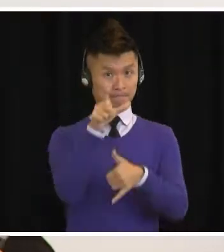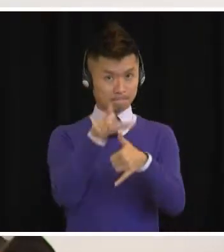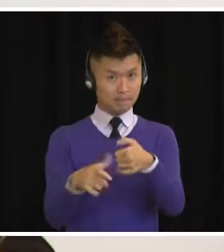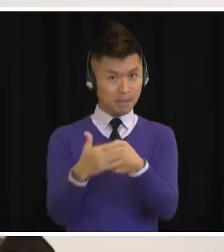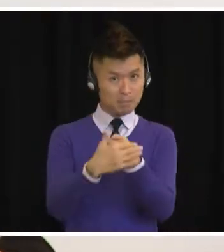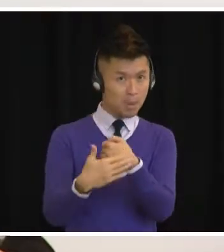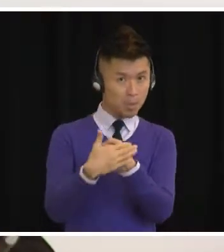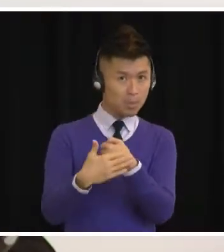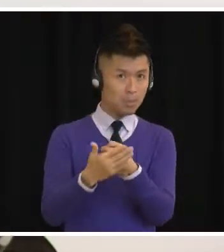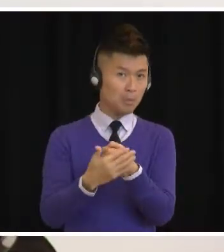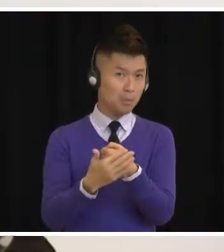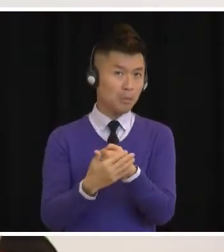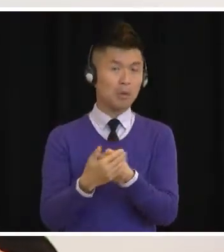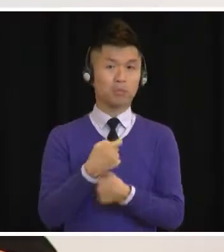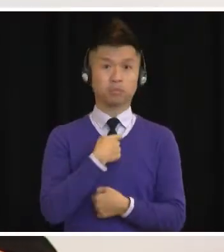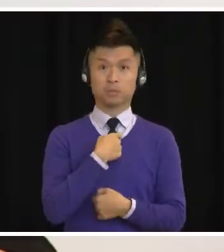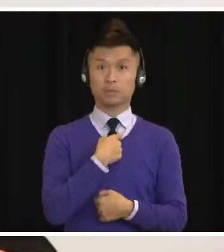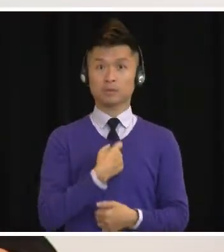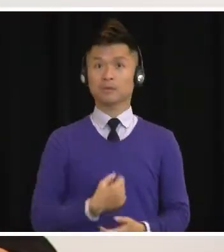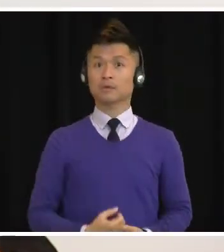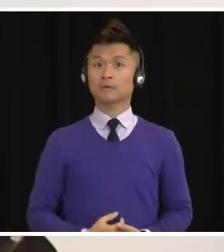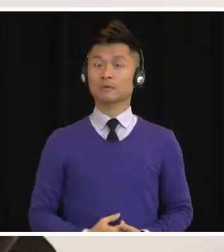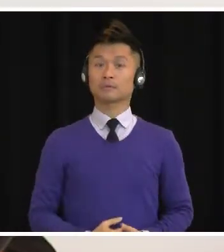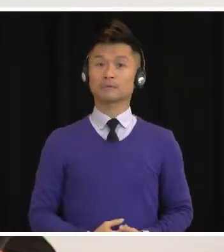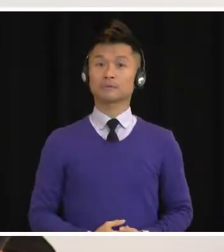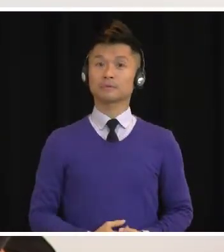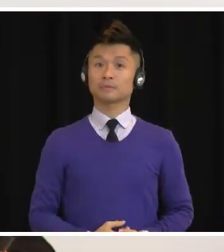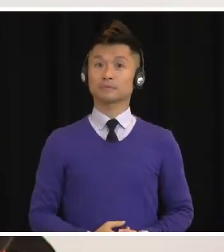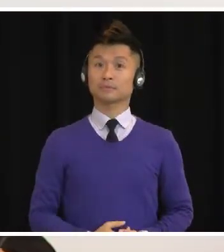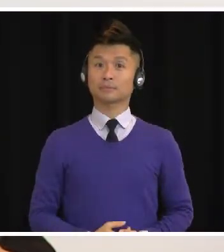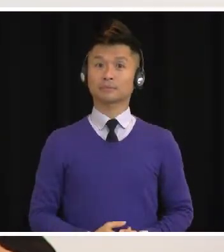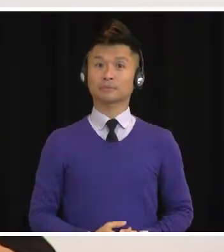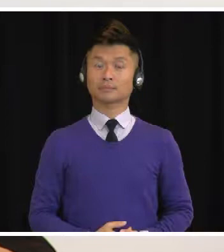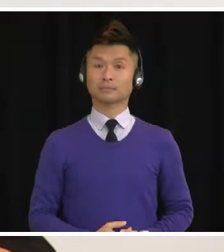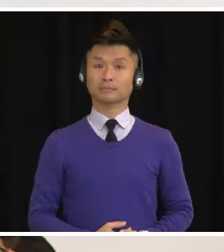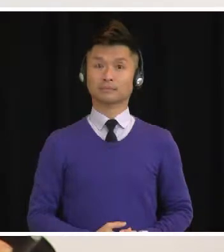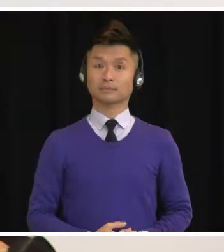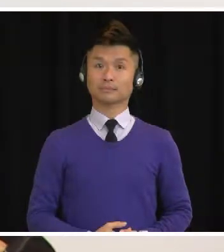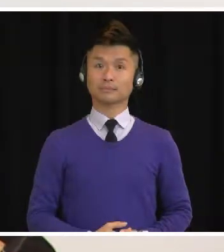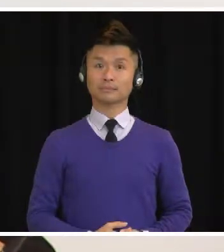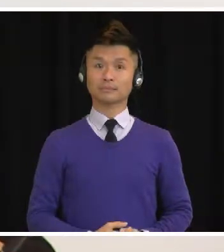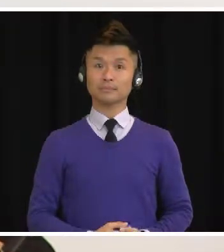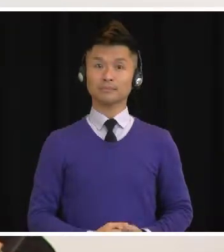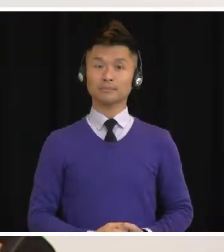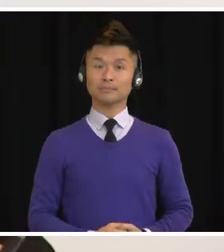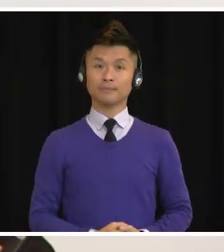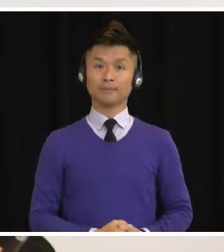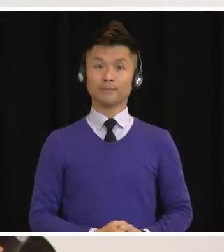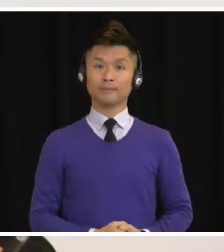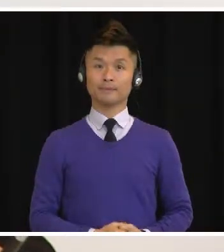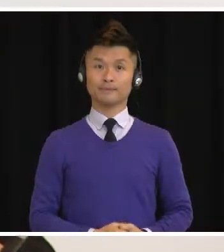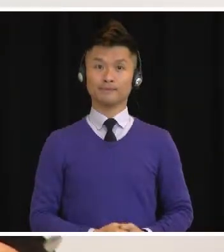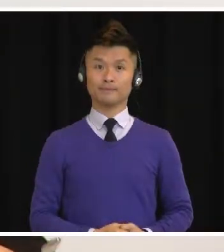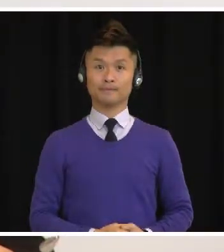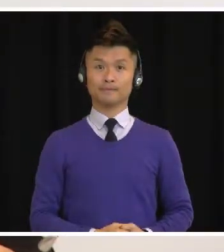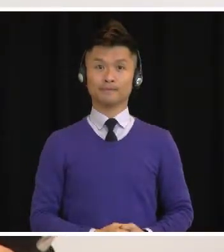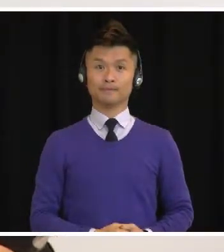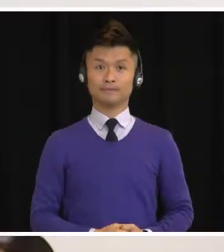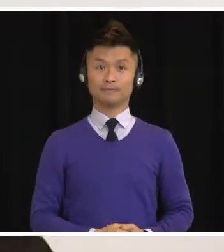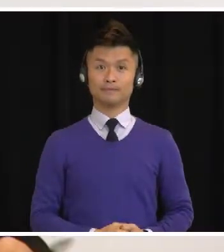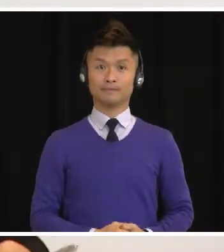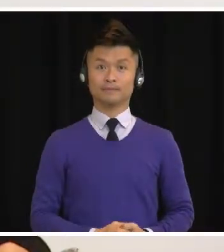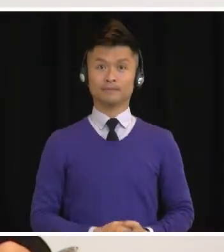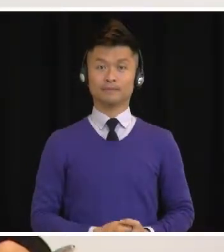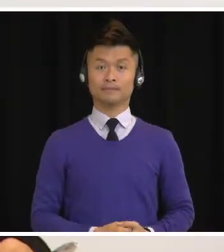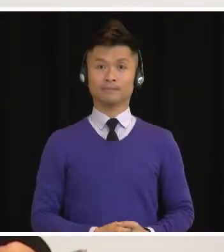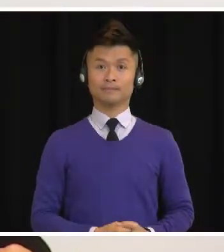And the subsidies for disadvantaged children. Now,